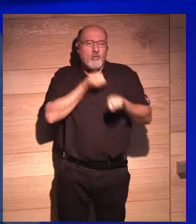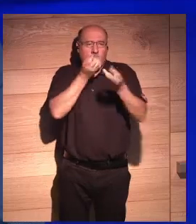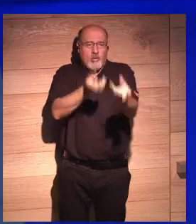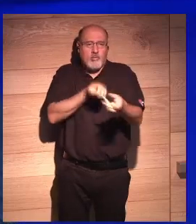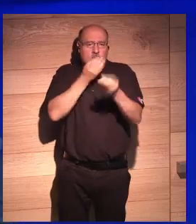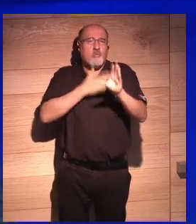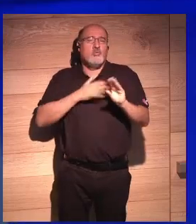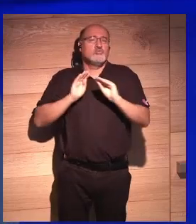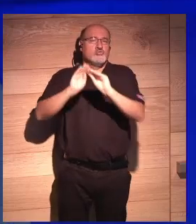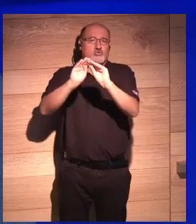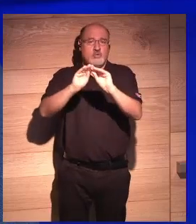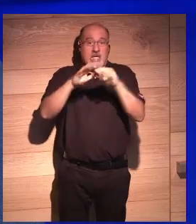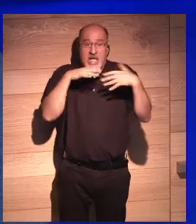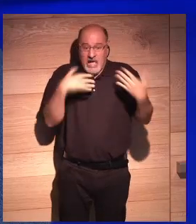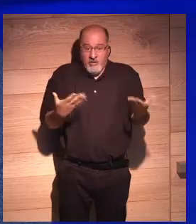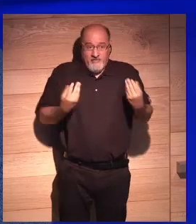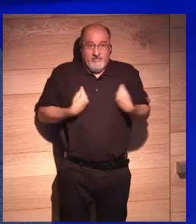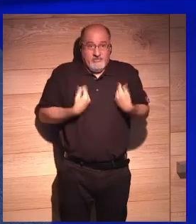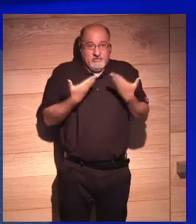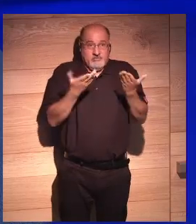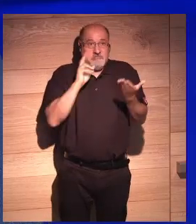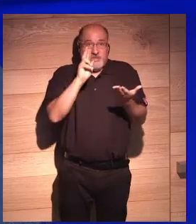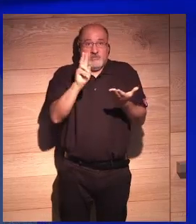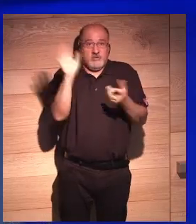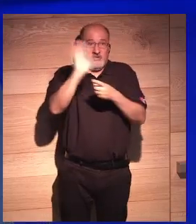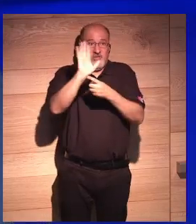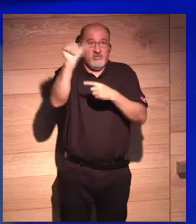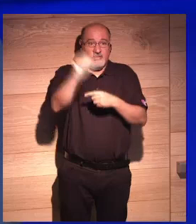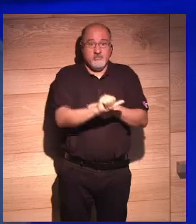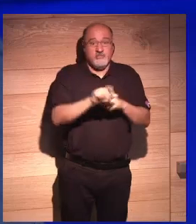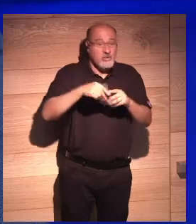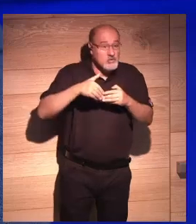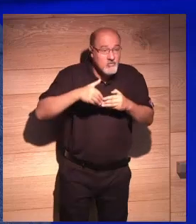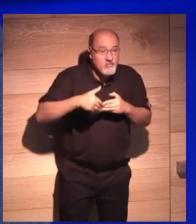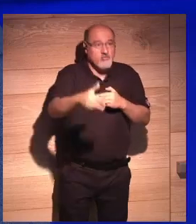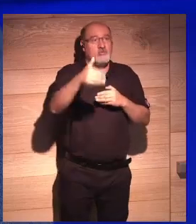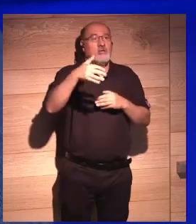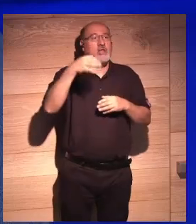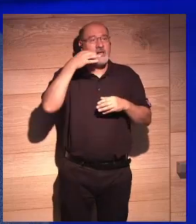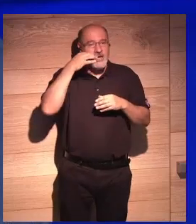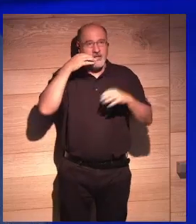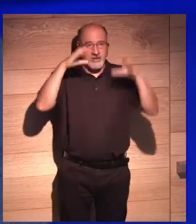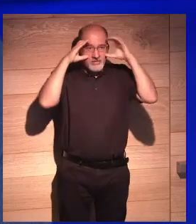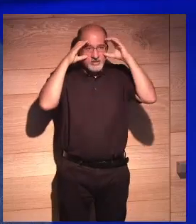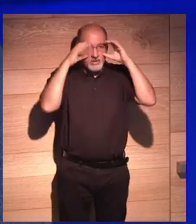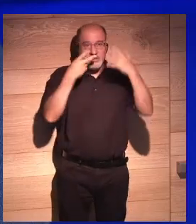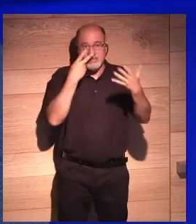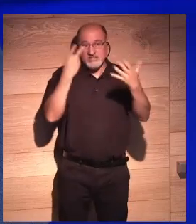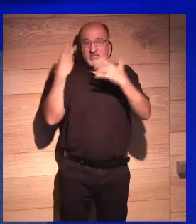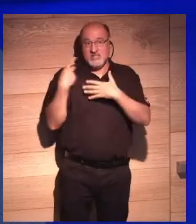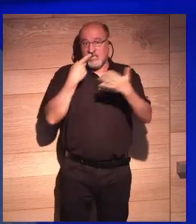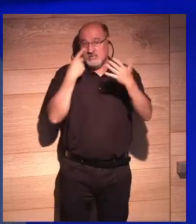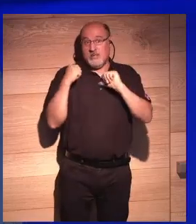took 30 years to define its own narrative, that is the one that we're living today. So VR are starting to